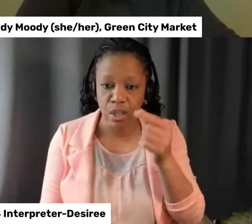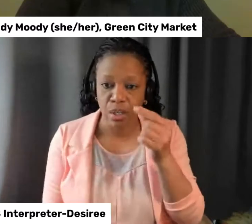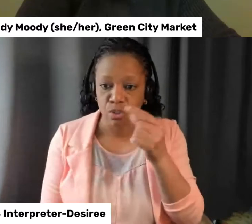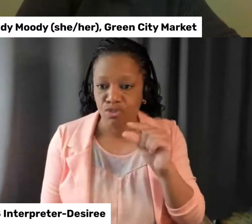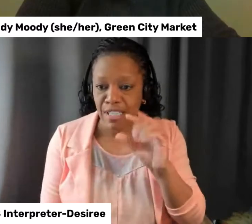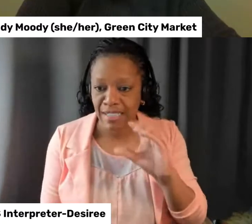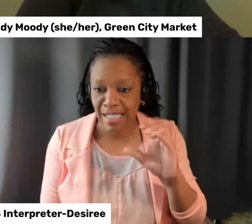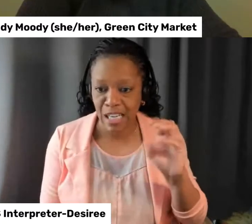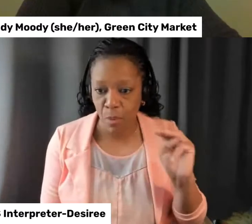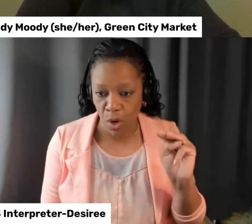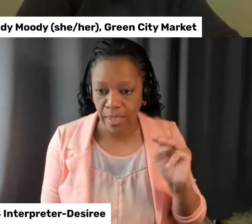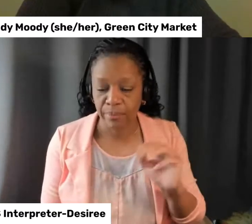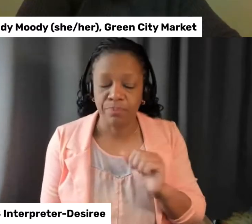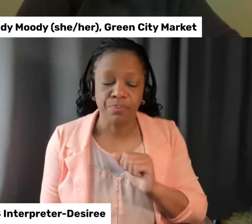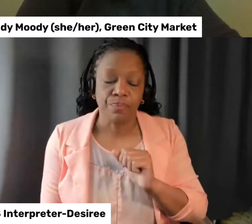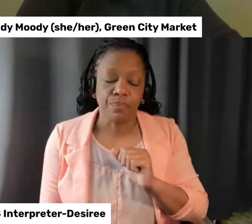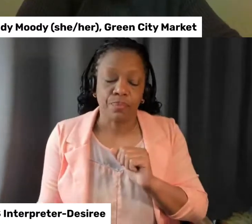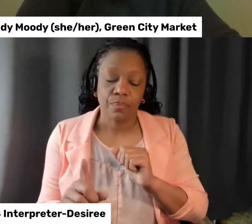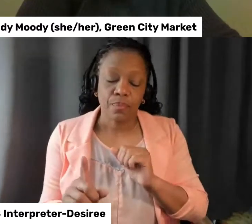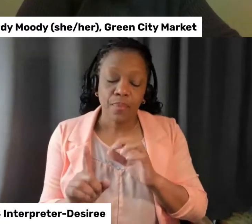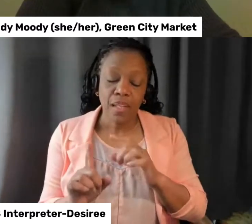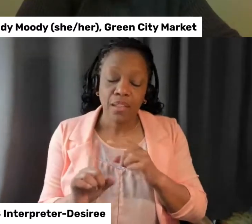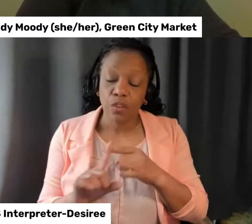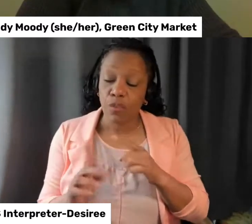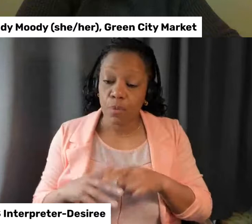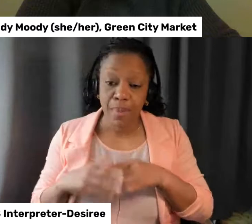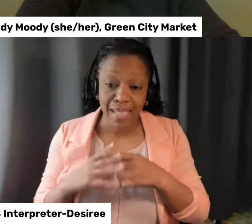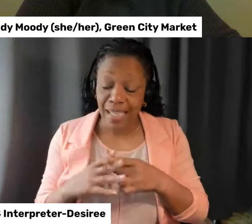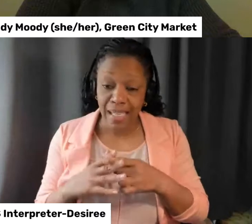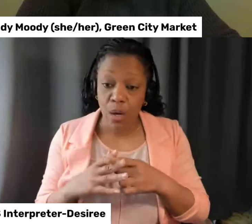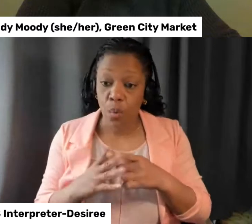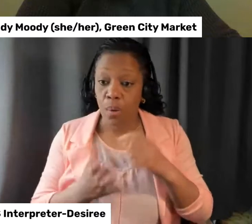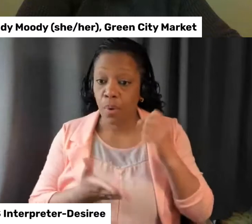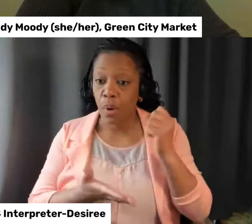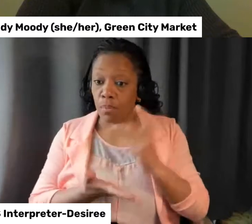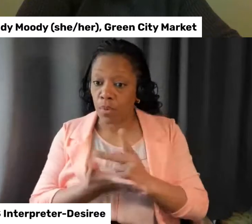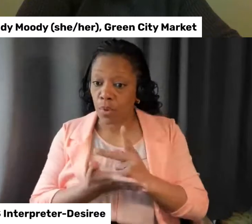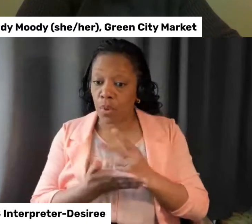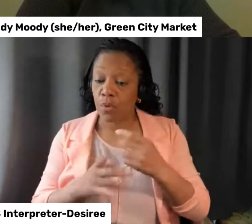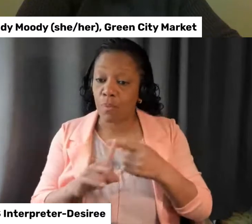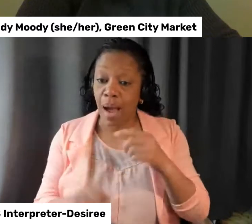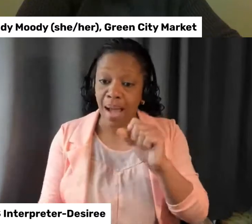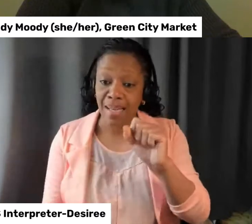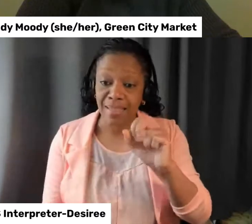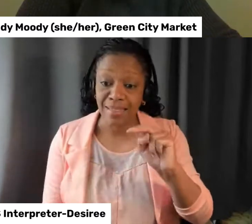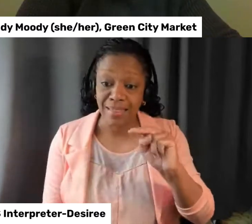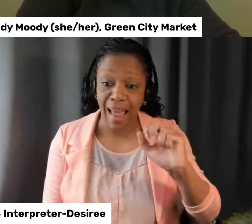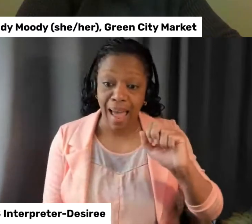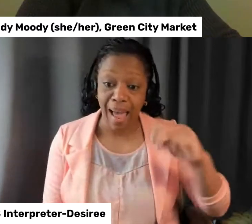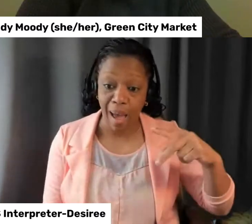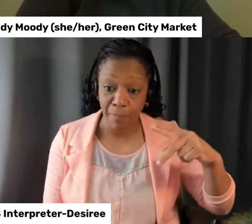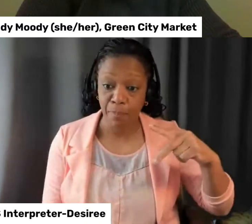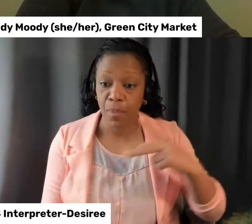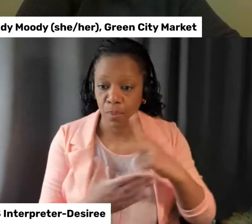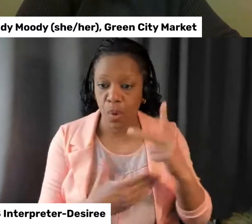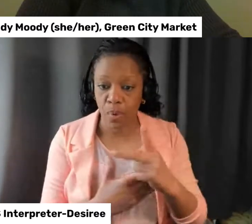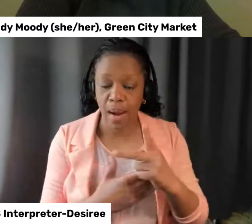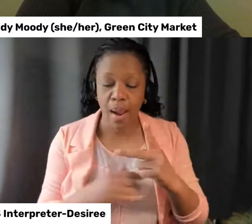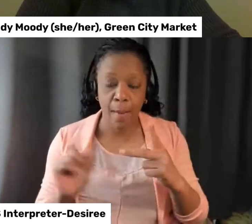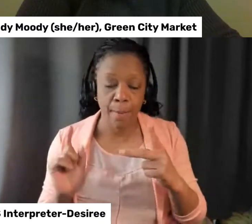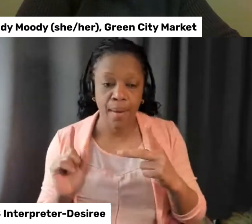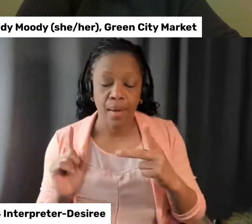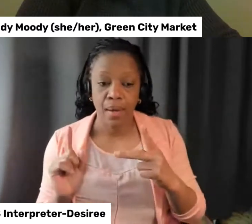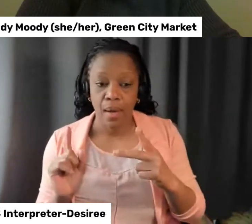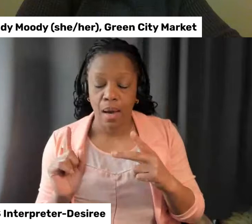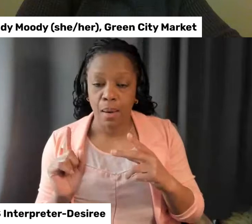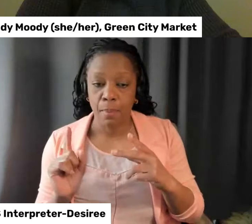access. So from the beginning, we were SNAP certified by the USDA. And, in pre-COVID,